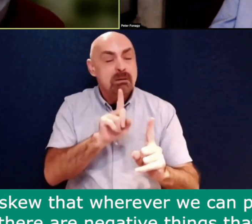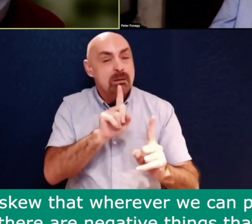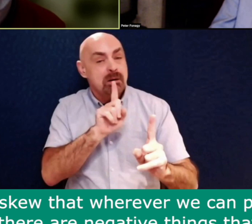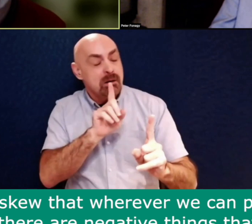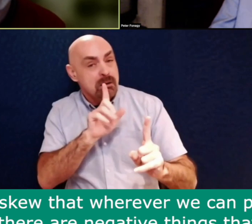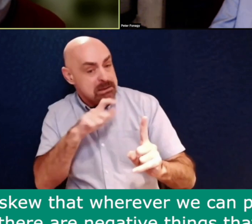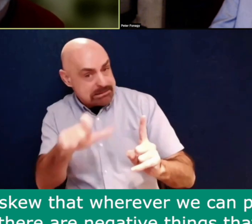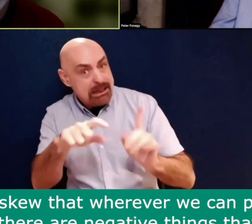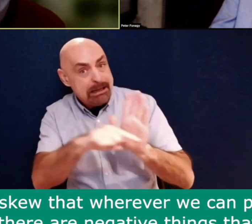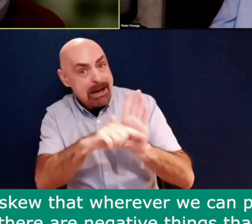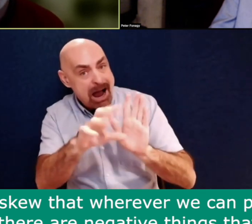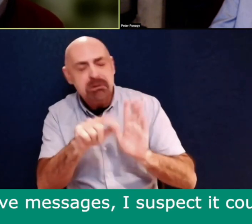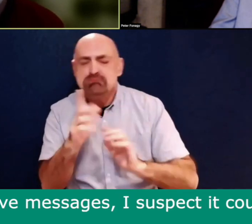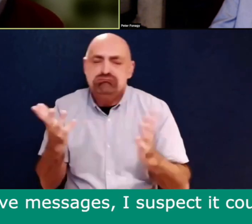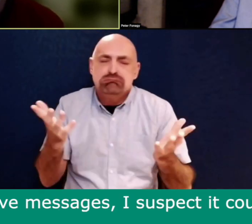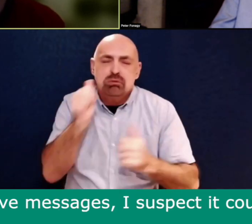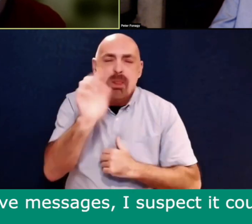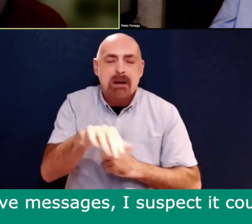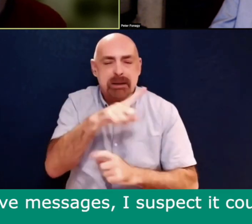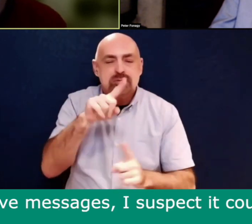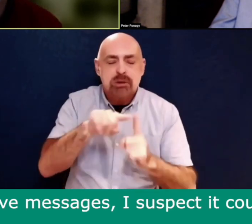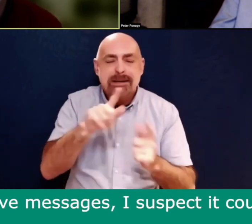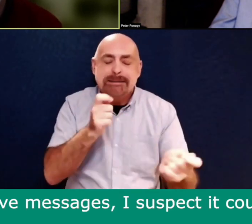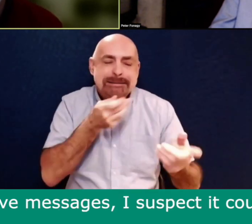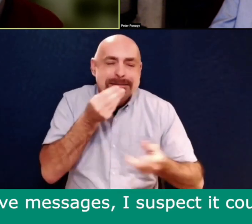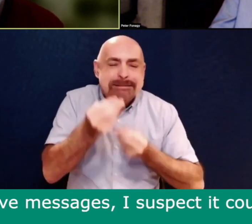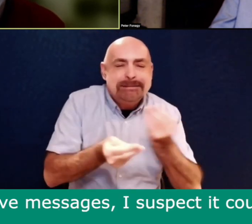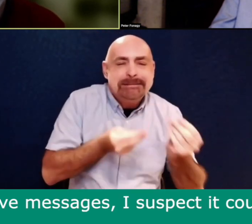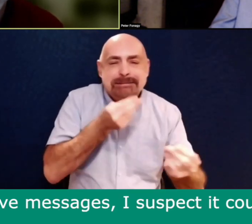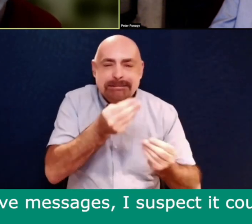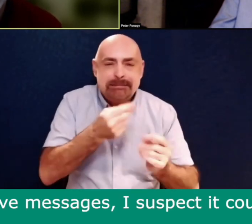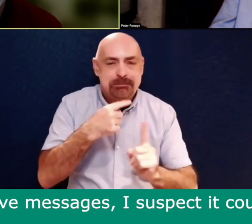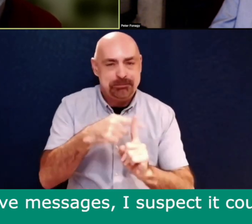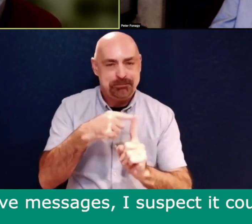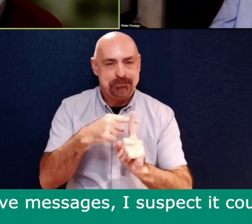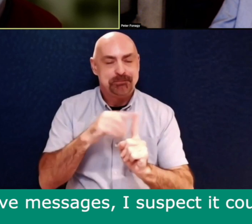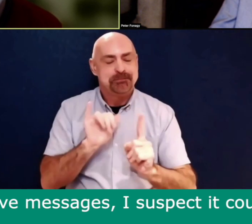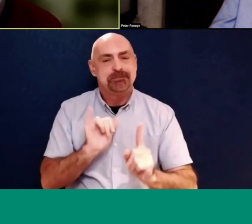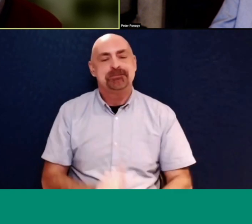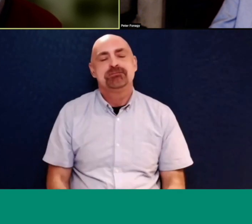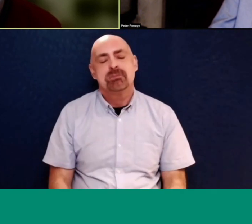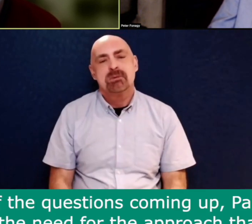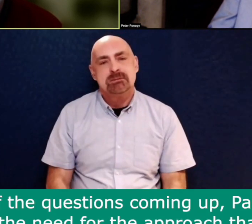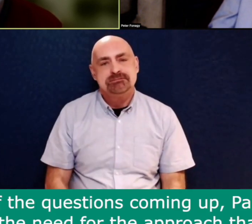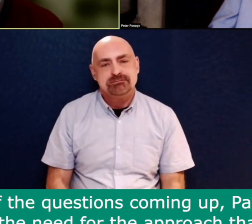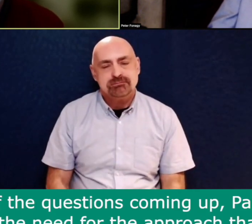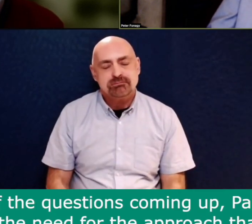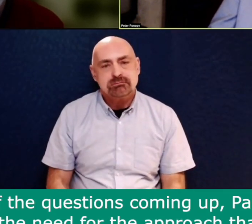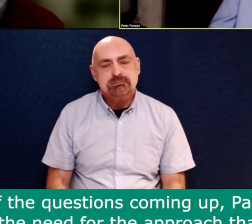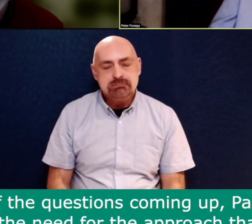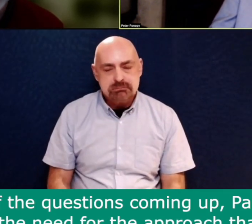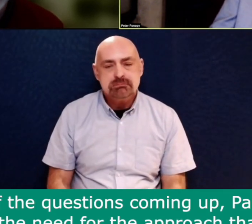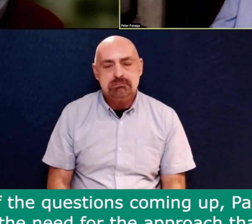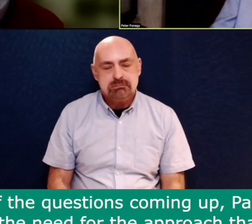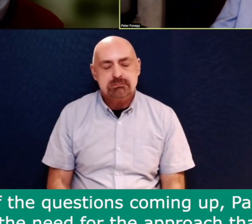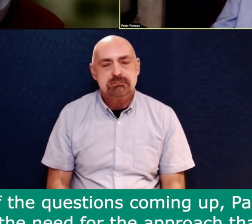negative things that we all see. But in terms of effective messages, I suspect it's going to be more effective. I mean, one of